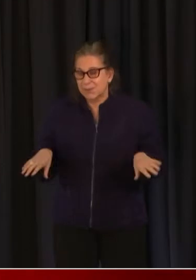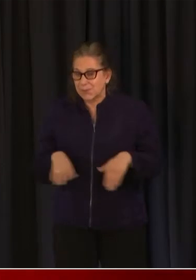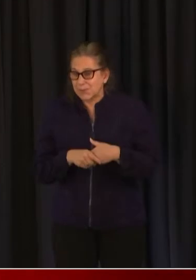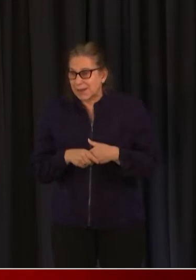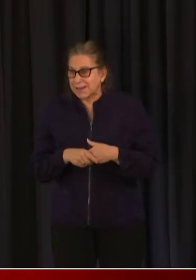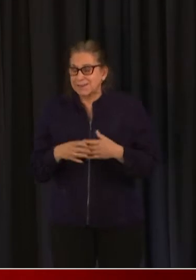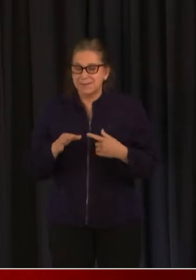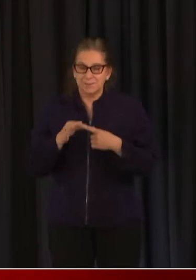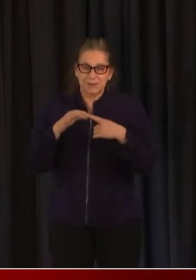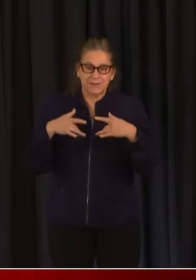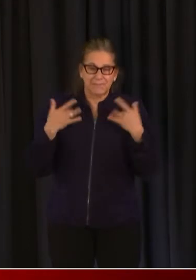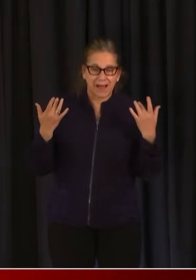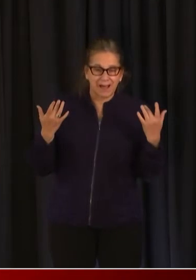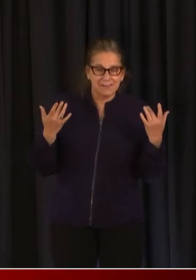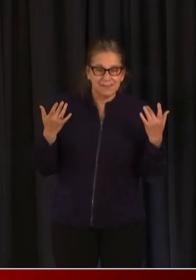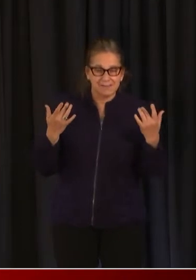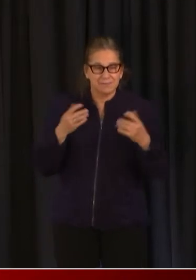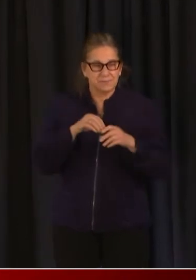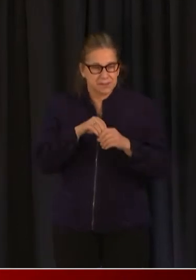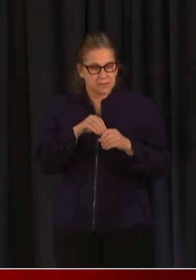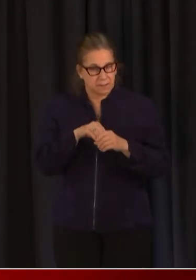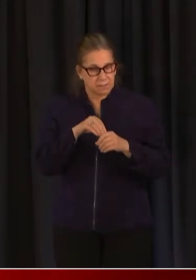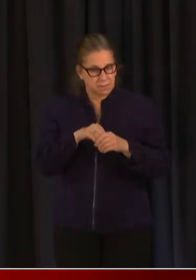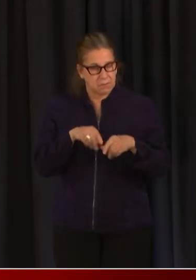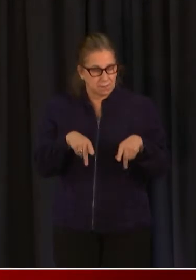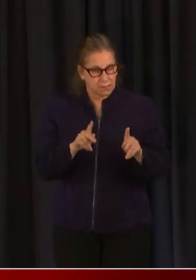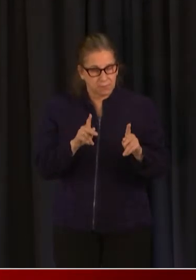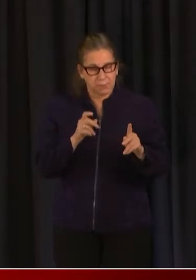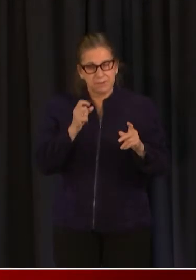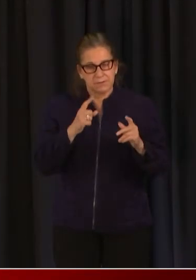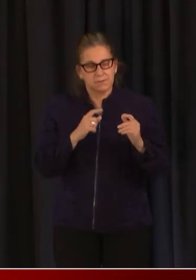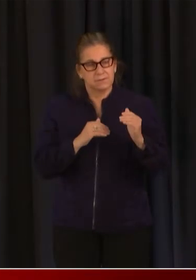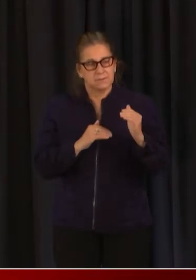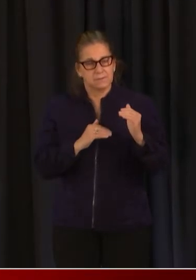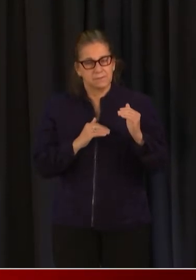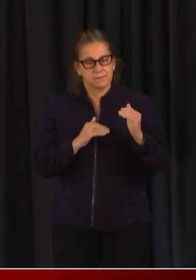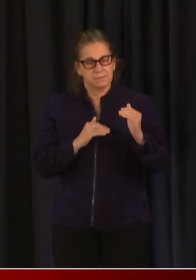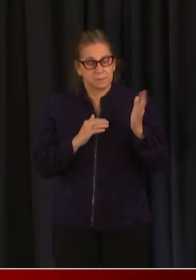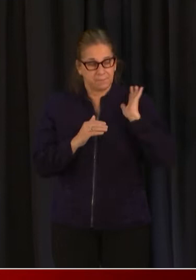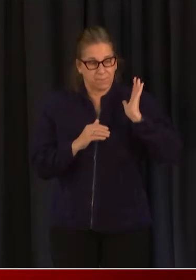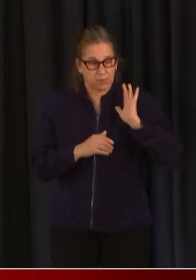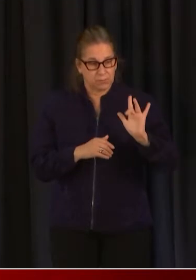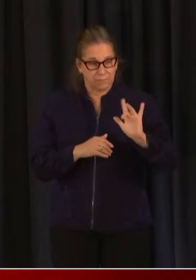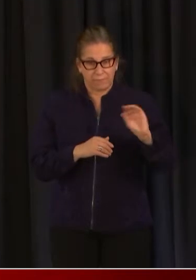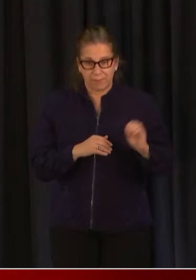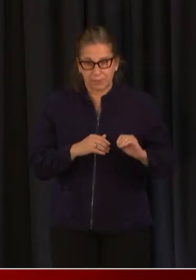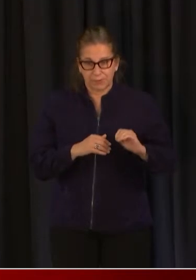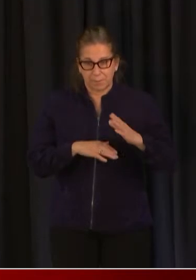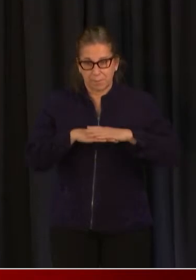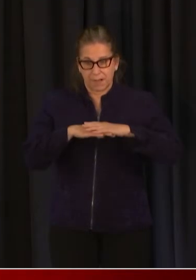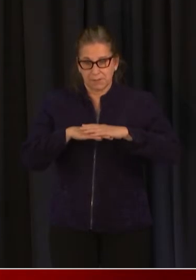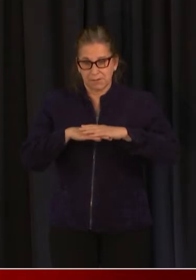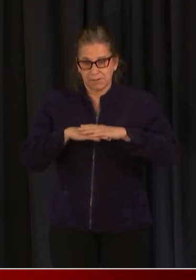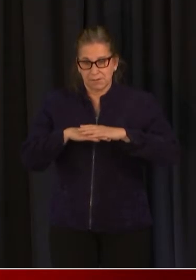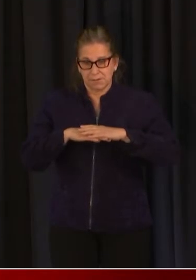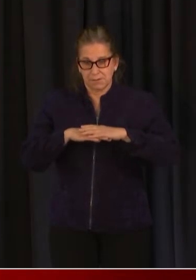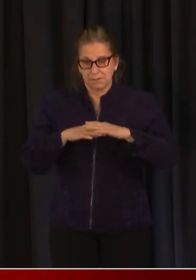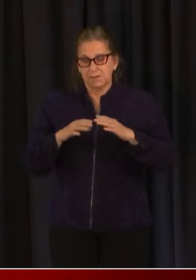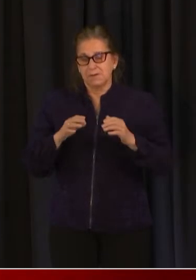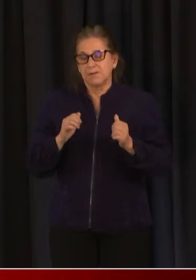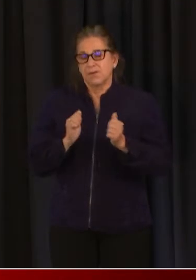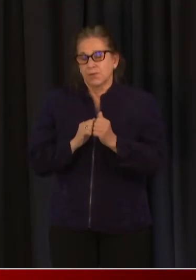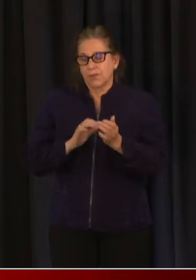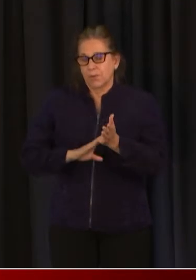special events are allowed indoors and outdoors at 25% capacity. With a